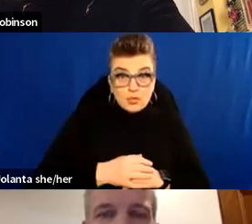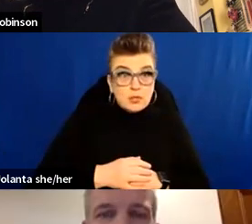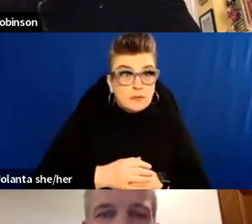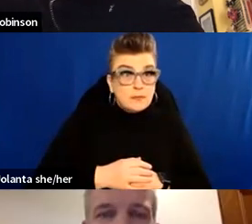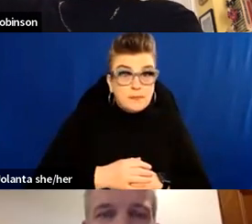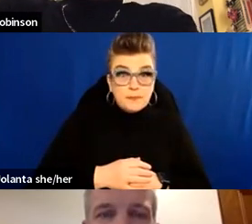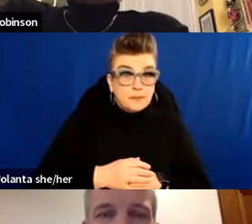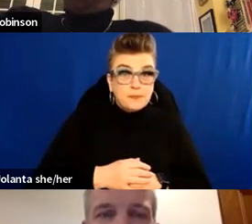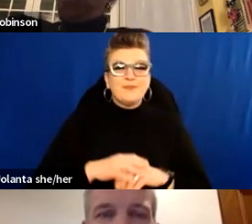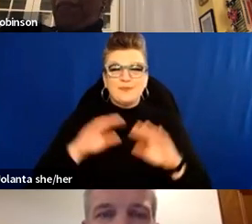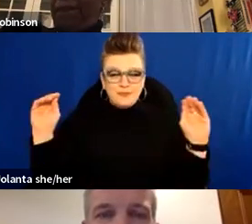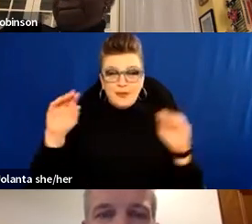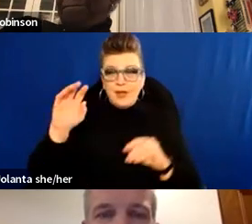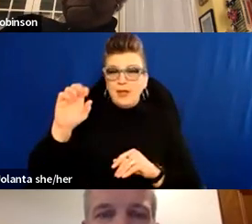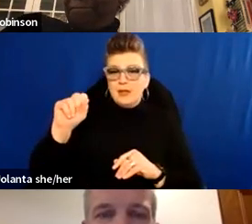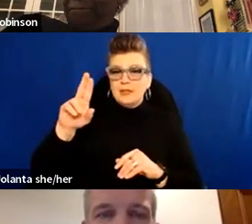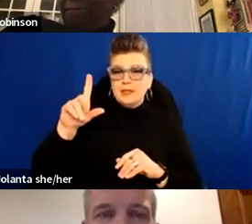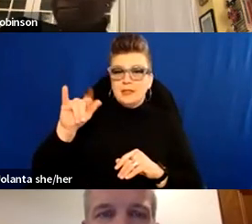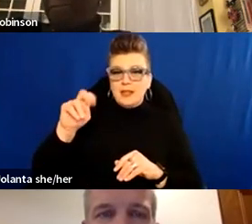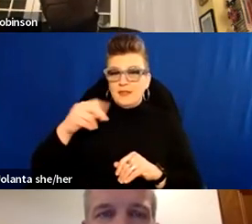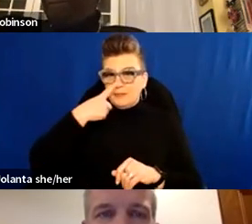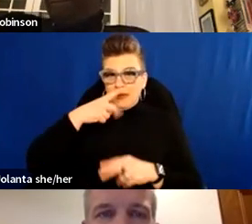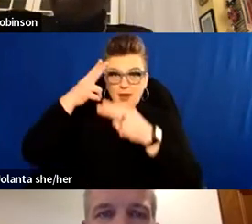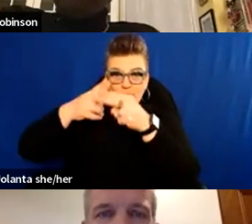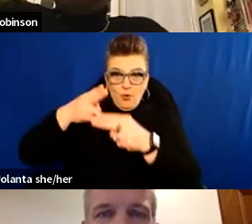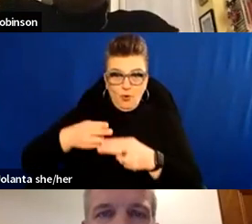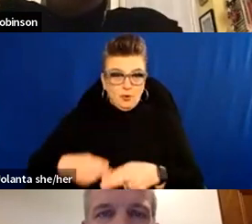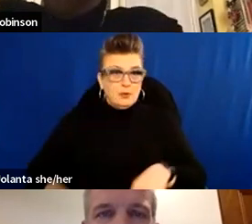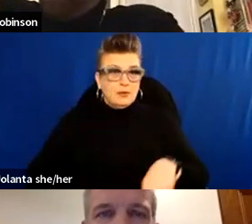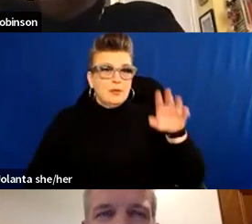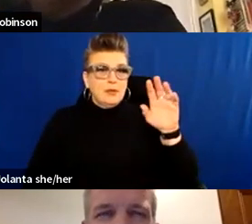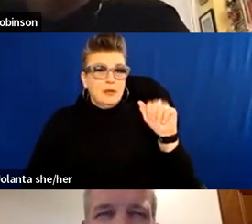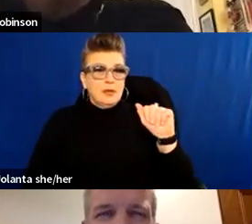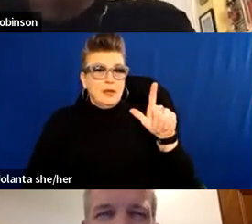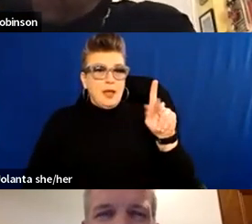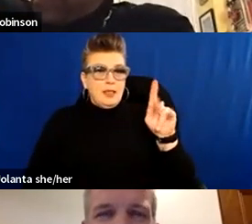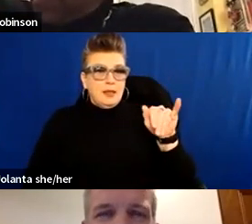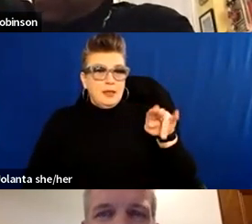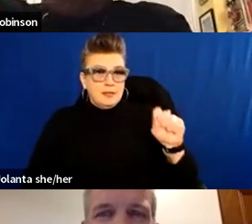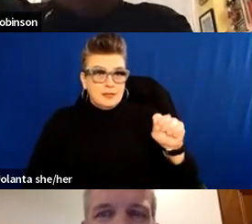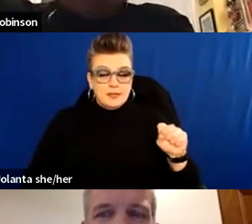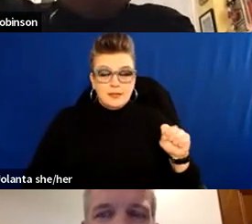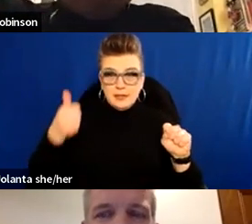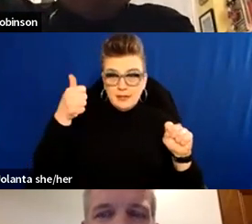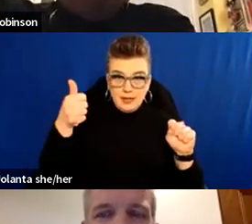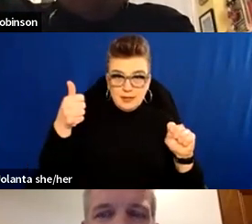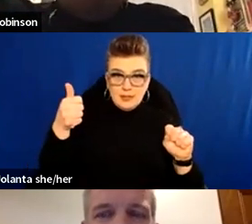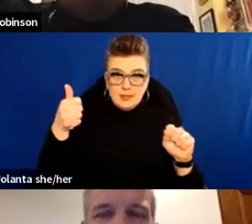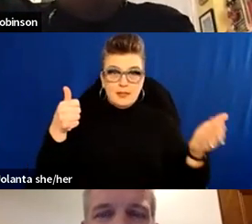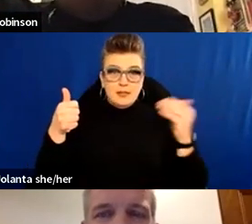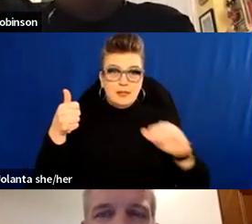ms sullivan will you please call the role dr alkins yes mr carder